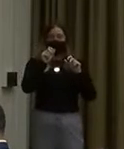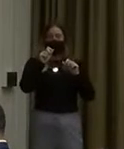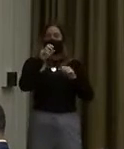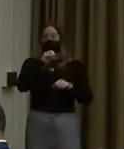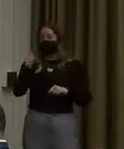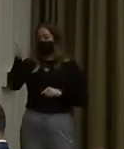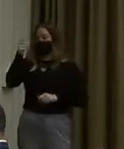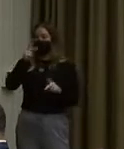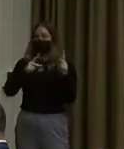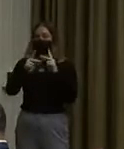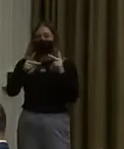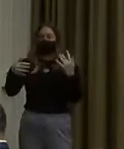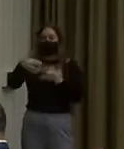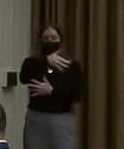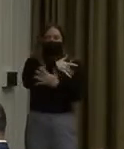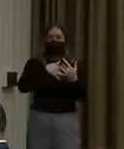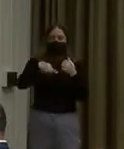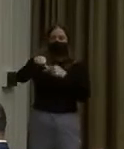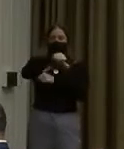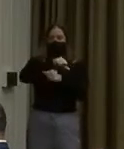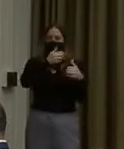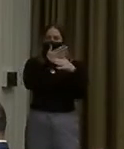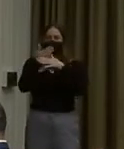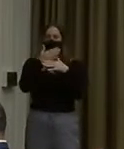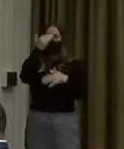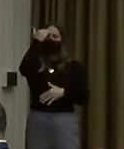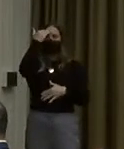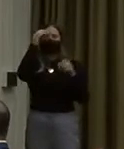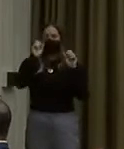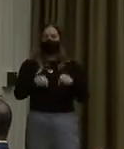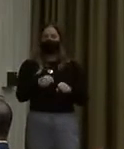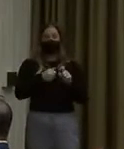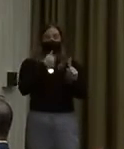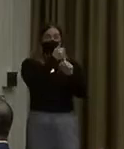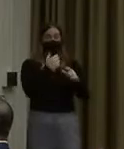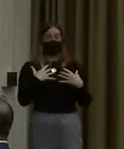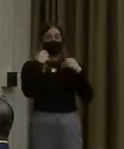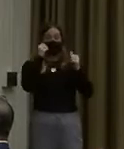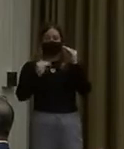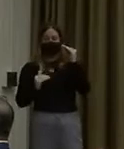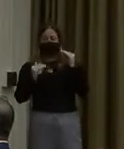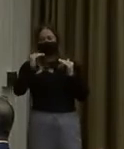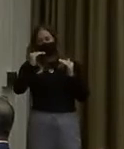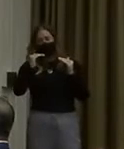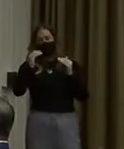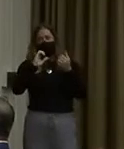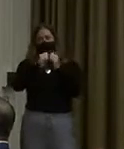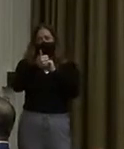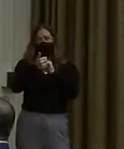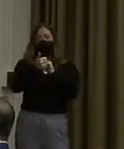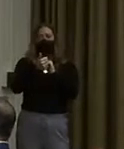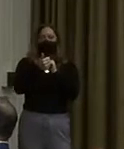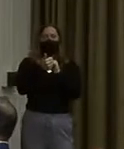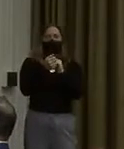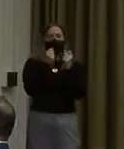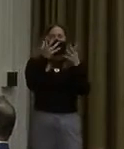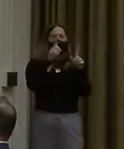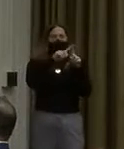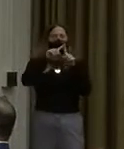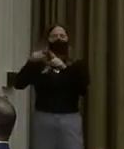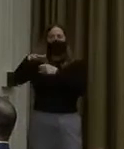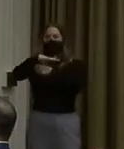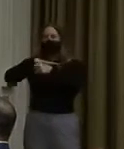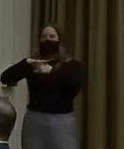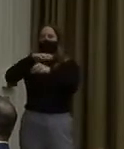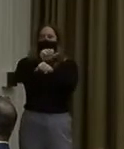other. If this emergent trend is to have an impact on health equity, it will need to take root in all kinds of workplaces and be